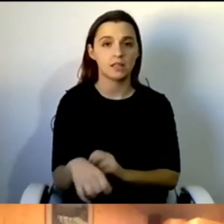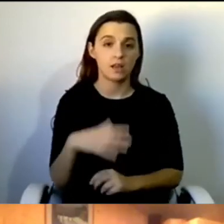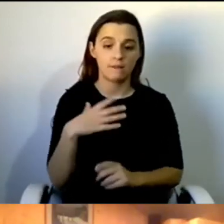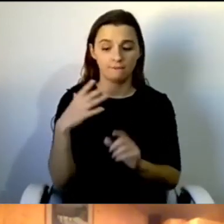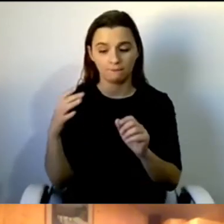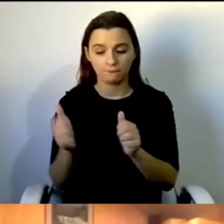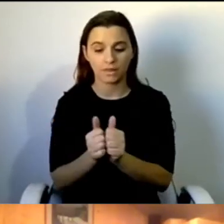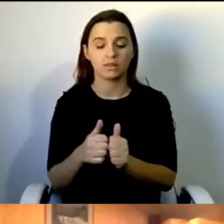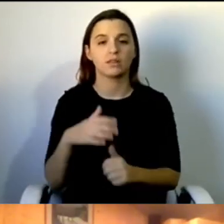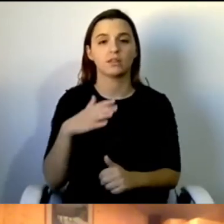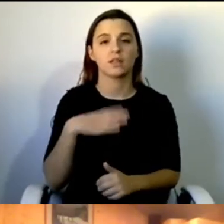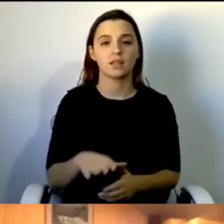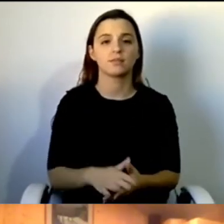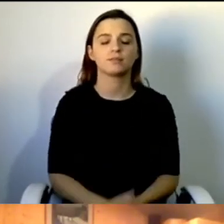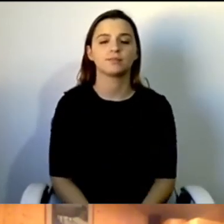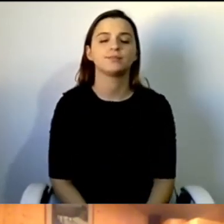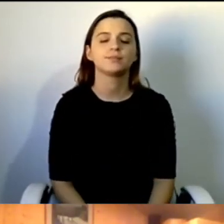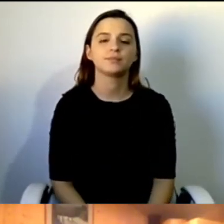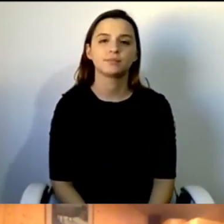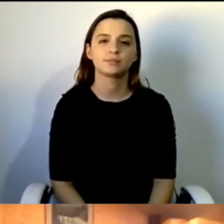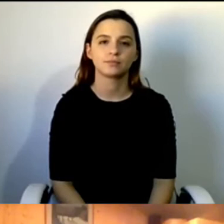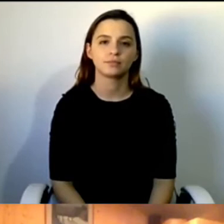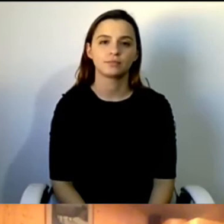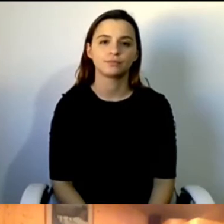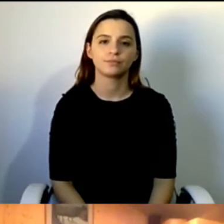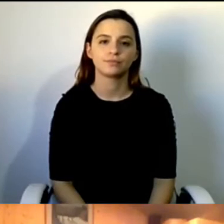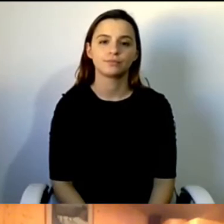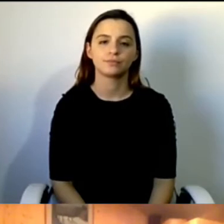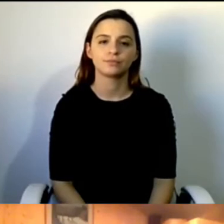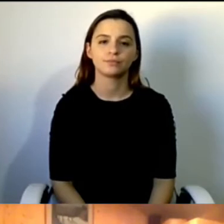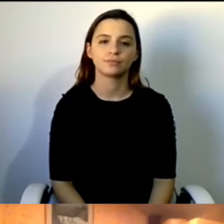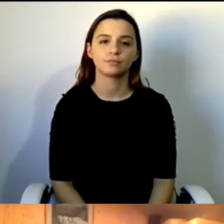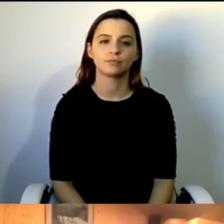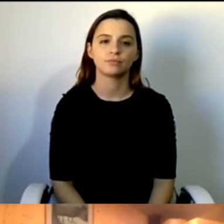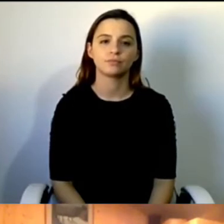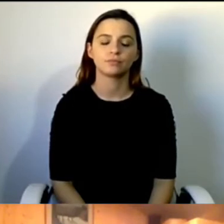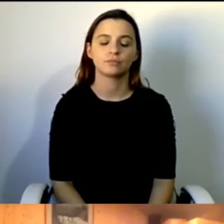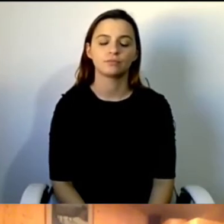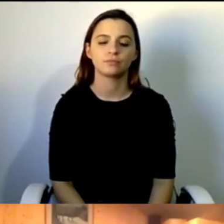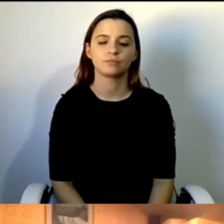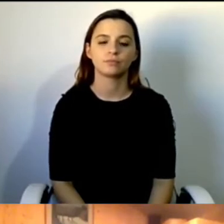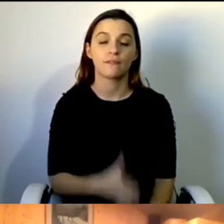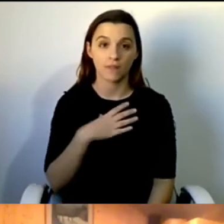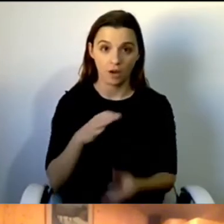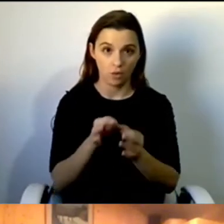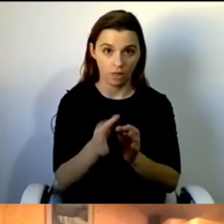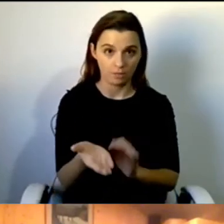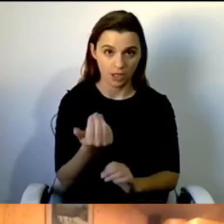Do you want to say something more on that, Suzanne? Yeah, we could say that in Sweden